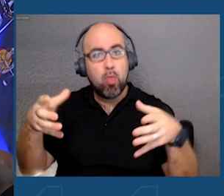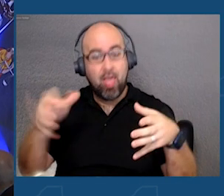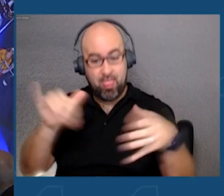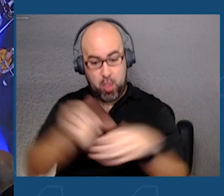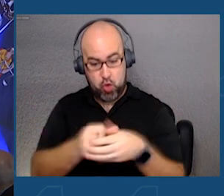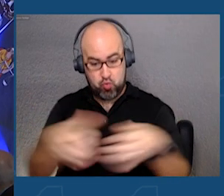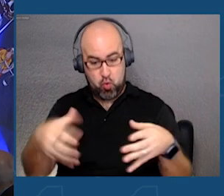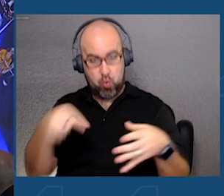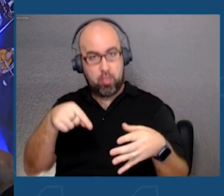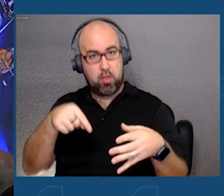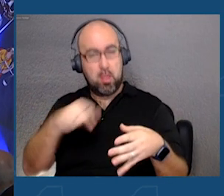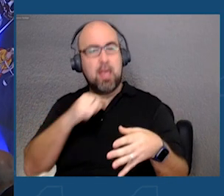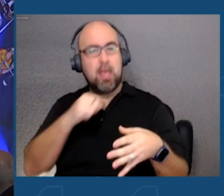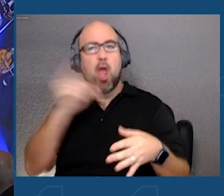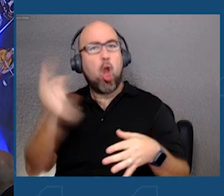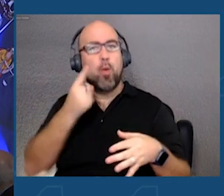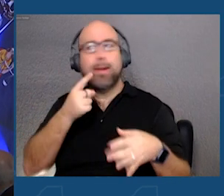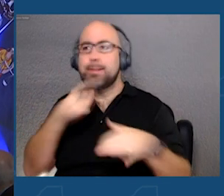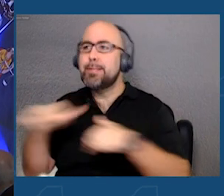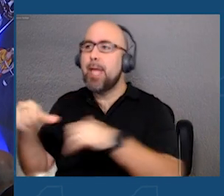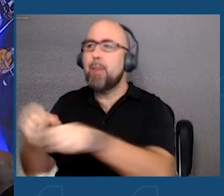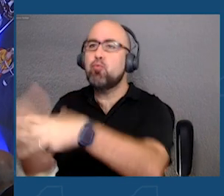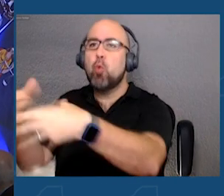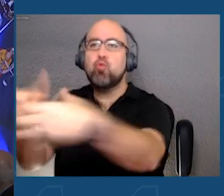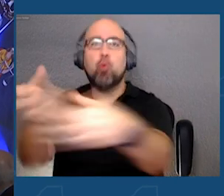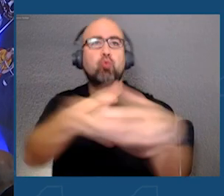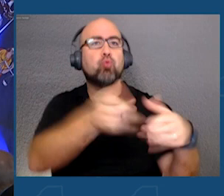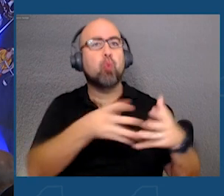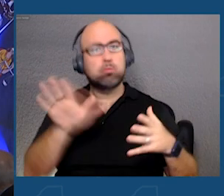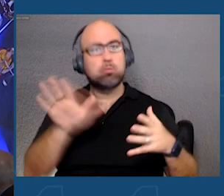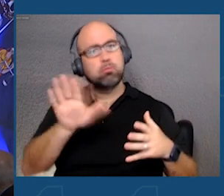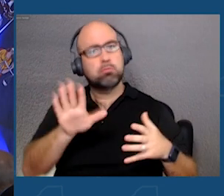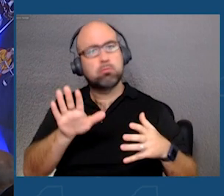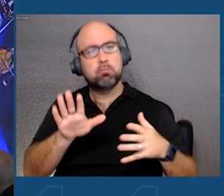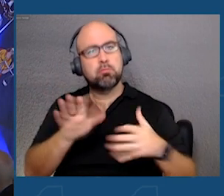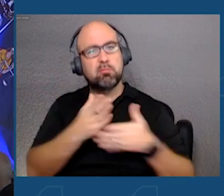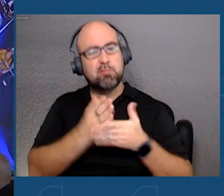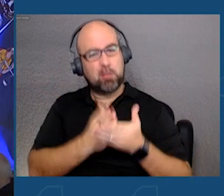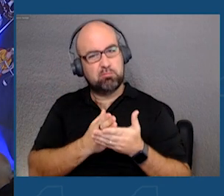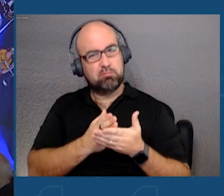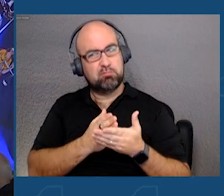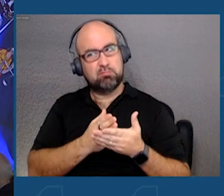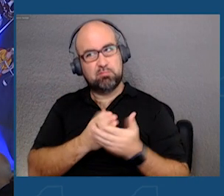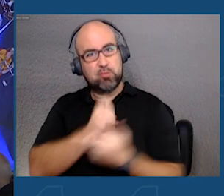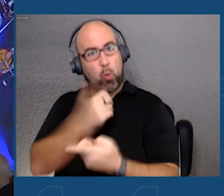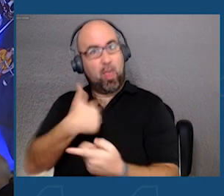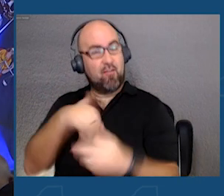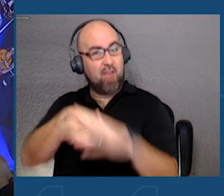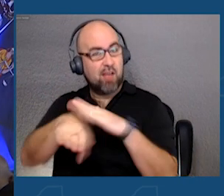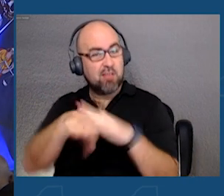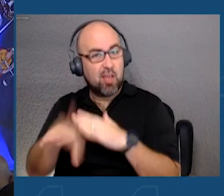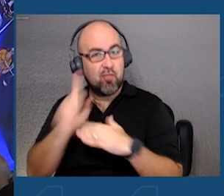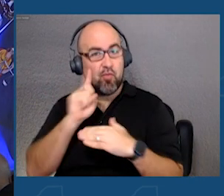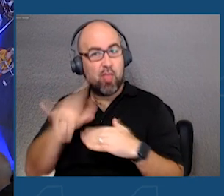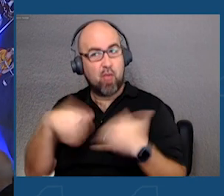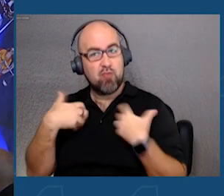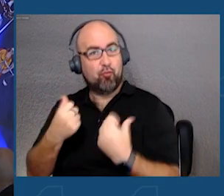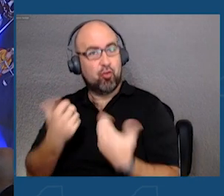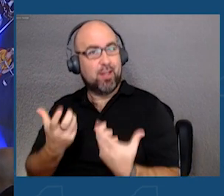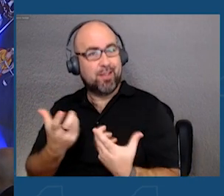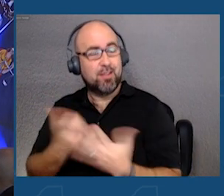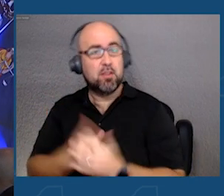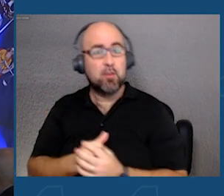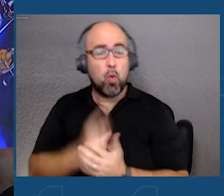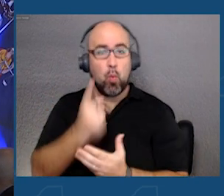equally distributed. Not everyone has had access to the recoveries that have followed each of these crises. So one of the central elements of